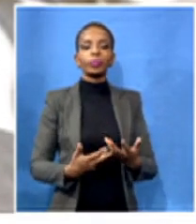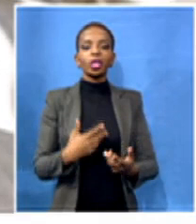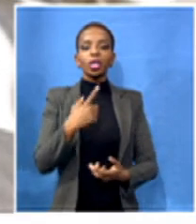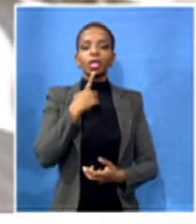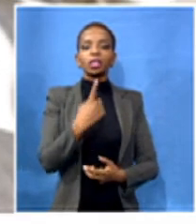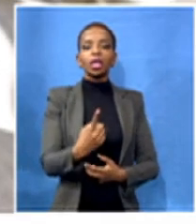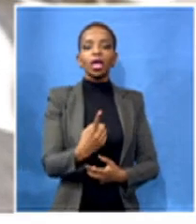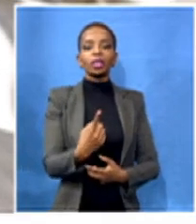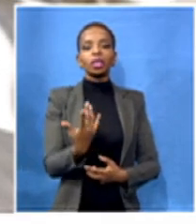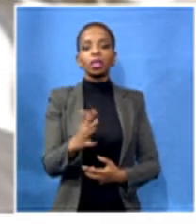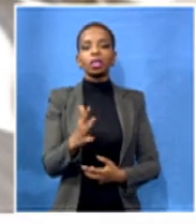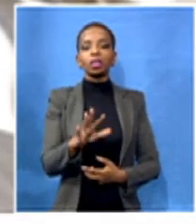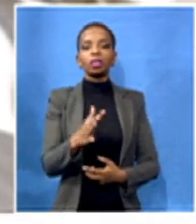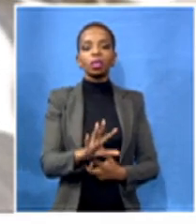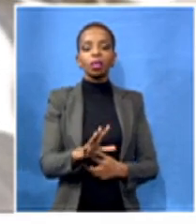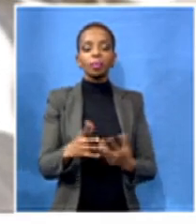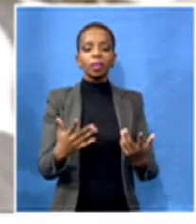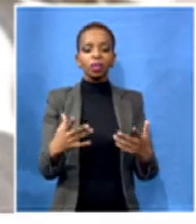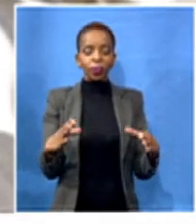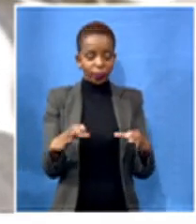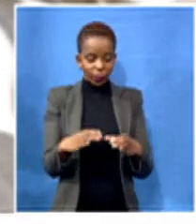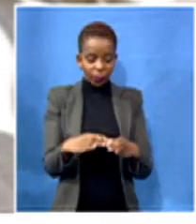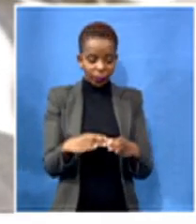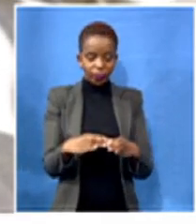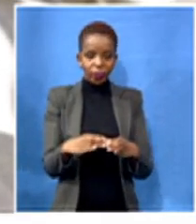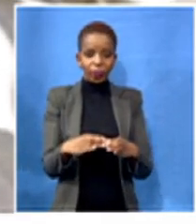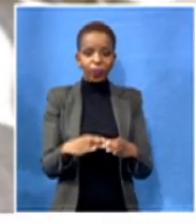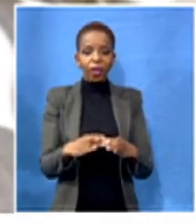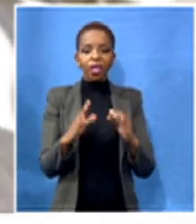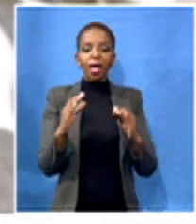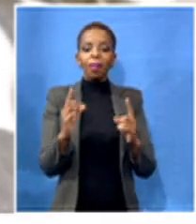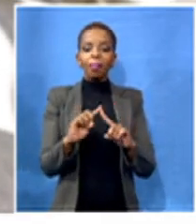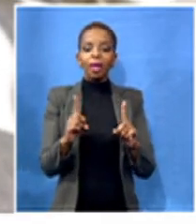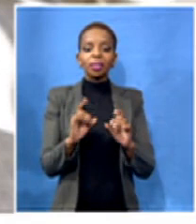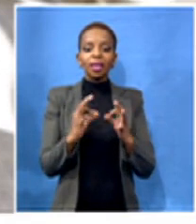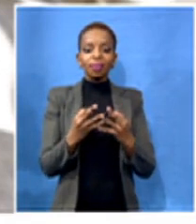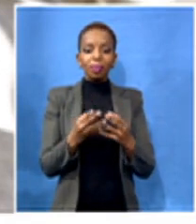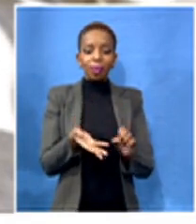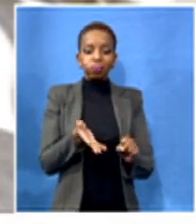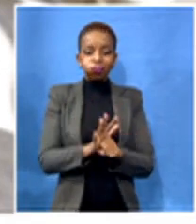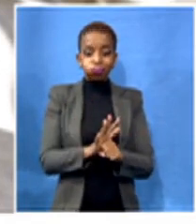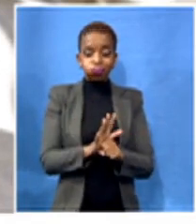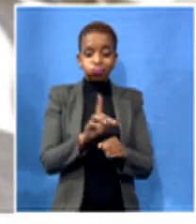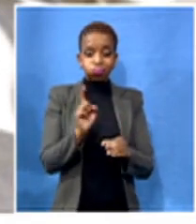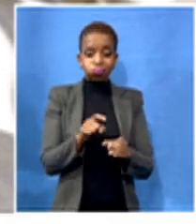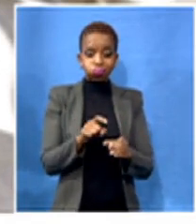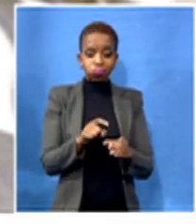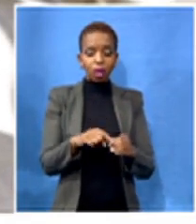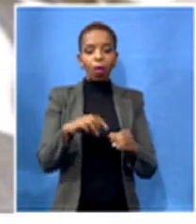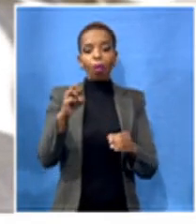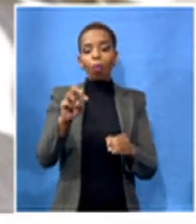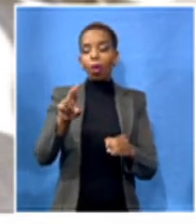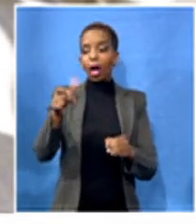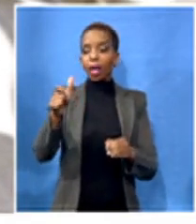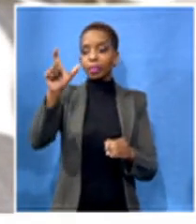maybe 35 square meters, a family living in 35 square meters of house versus somebody who's living in Sentin